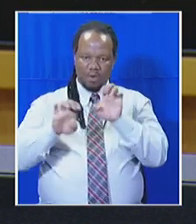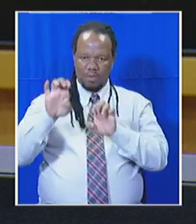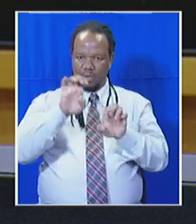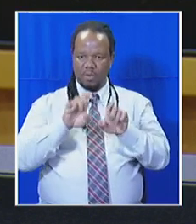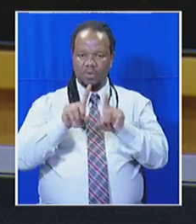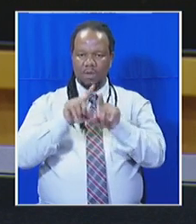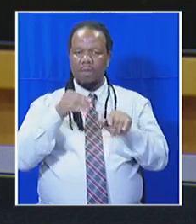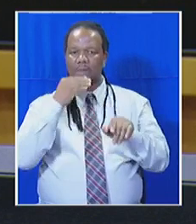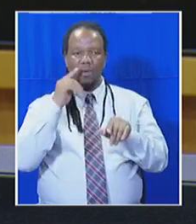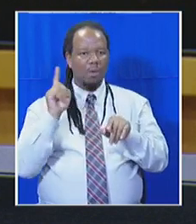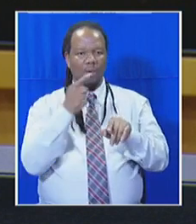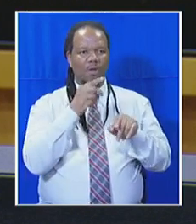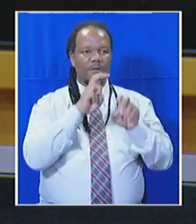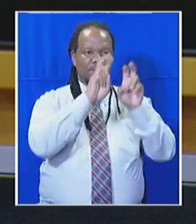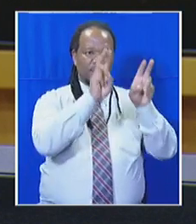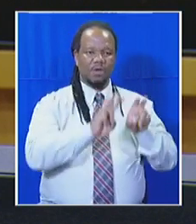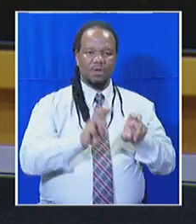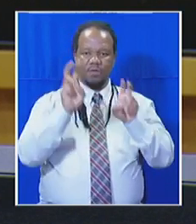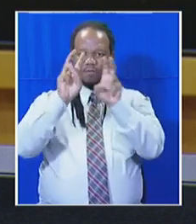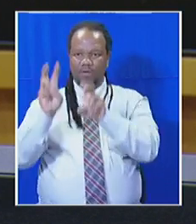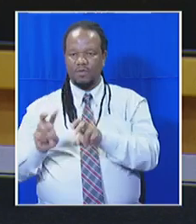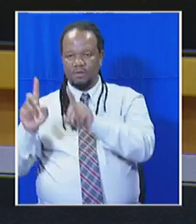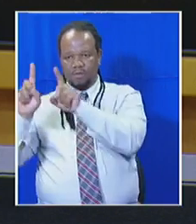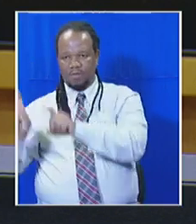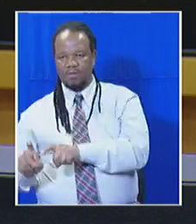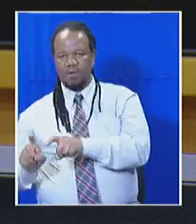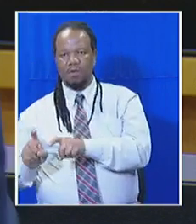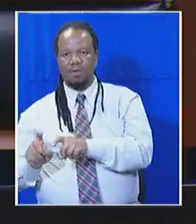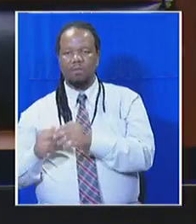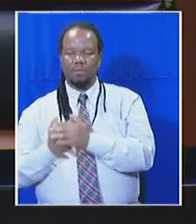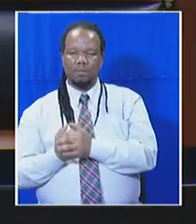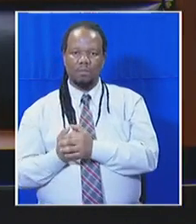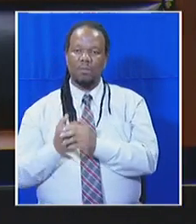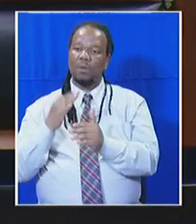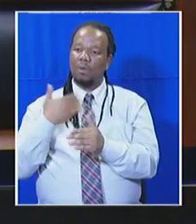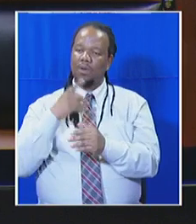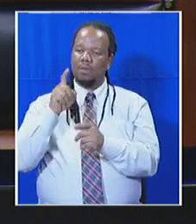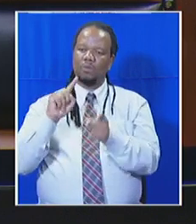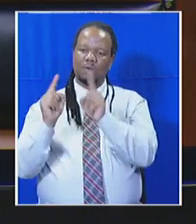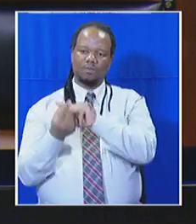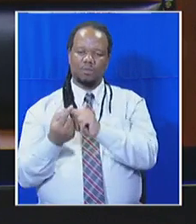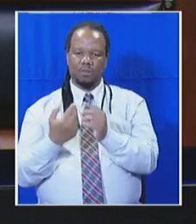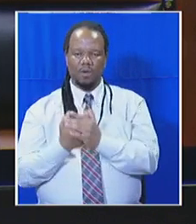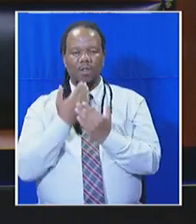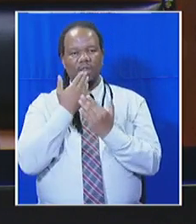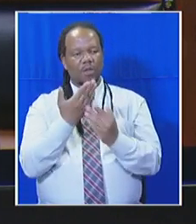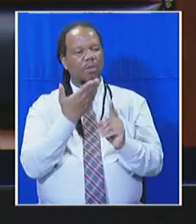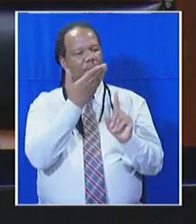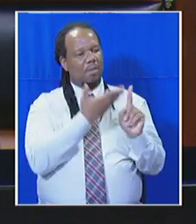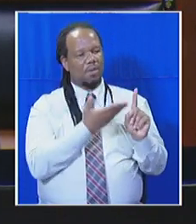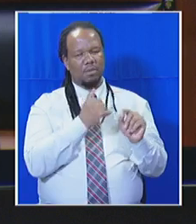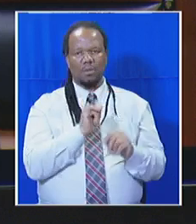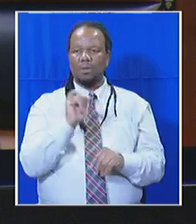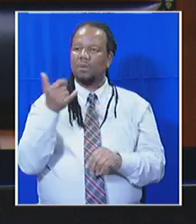the federations when it comes to transformation. Thank you, Minister. Second on